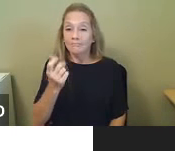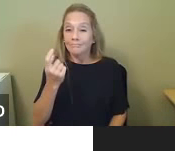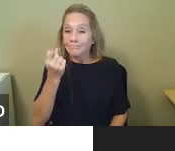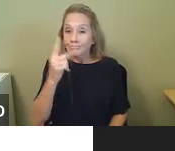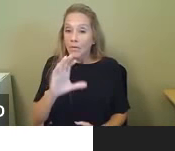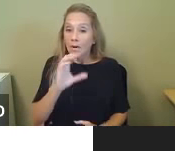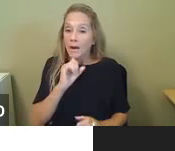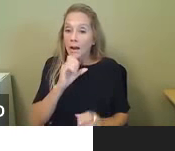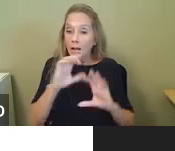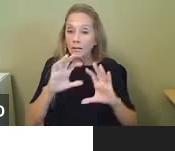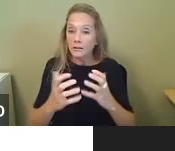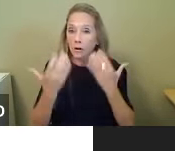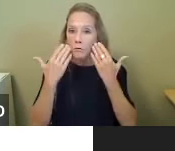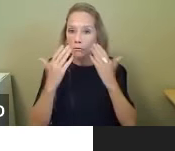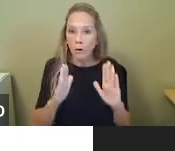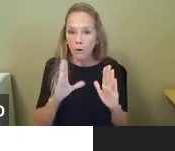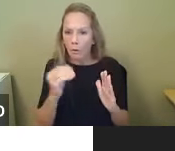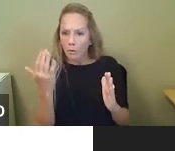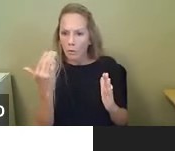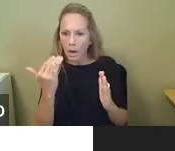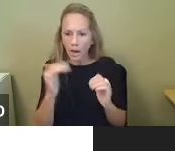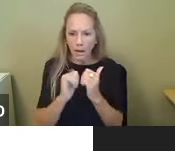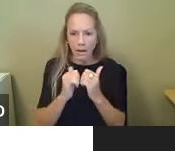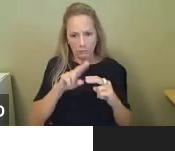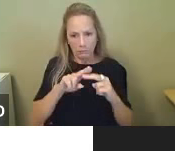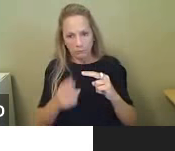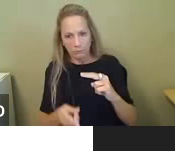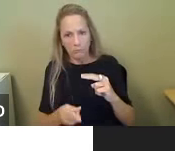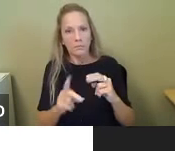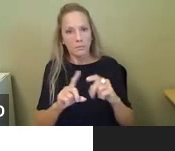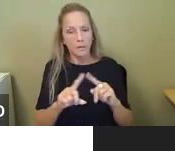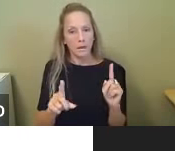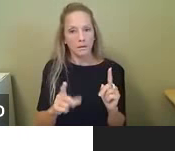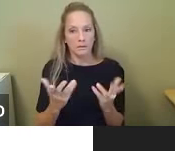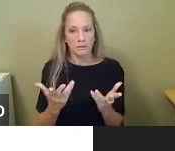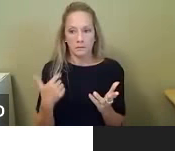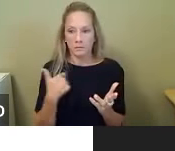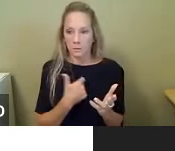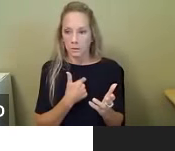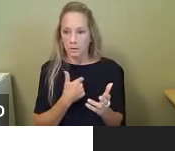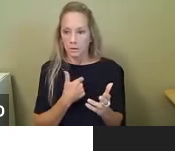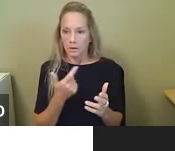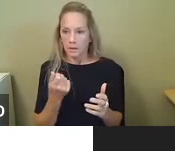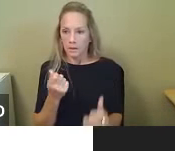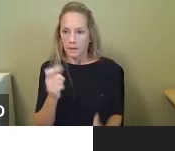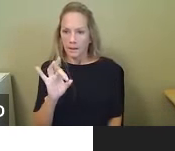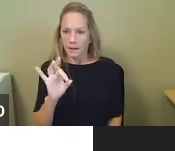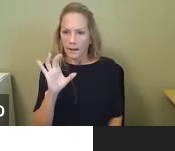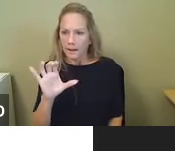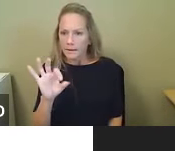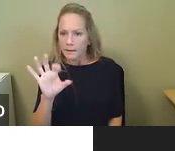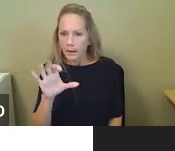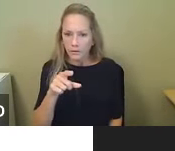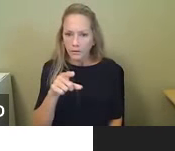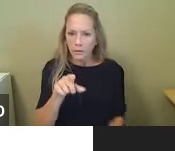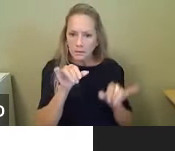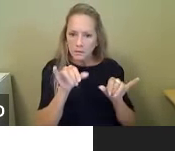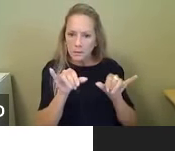what's driving that specifically, but you see we're at kind of 800-900, and they've been at